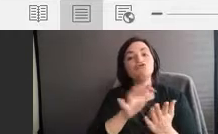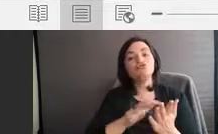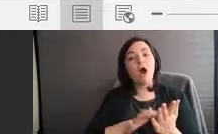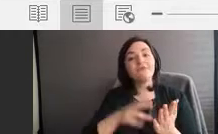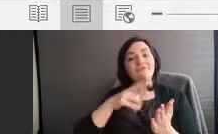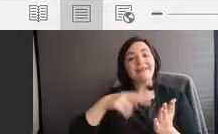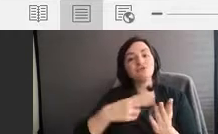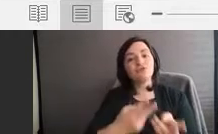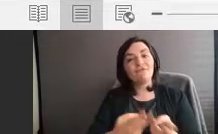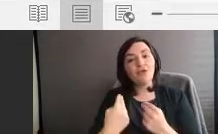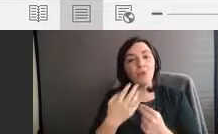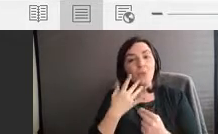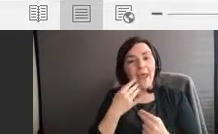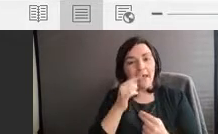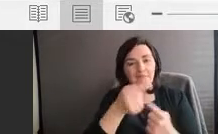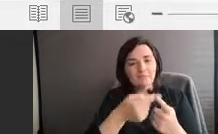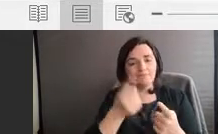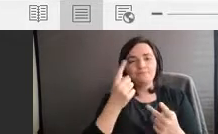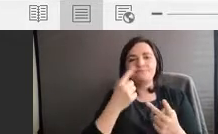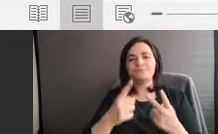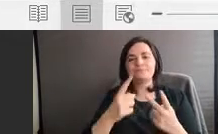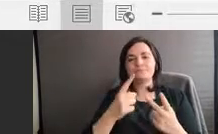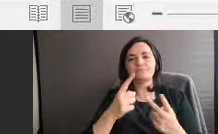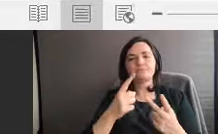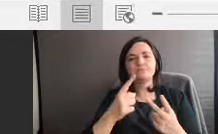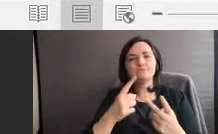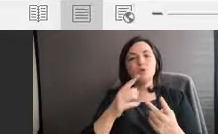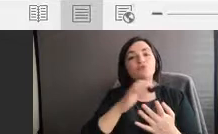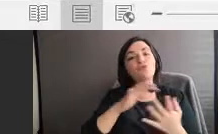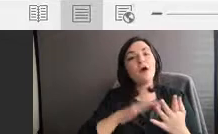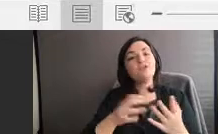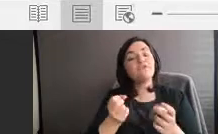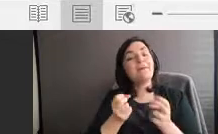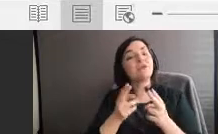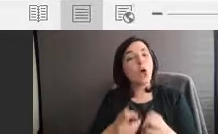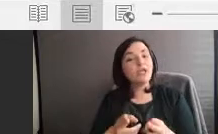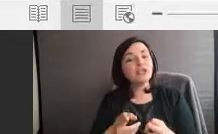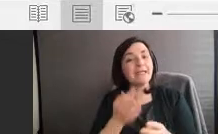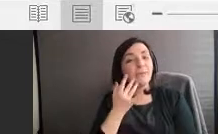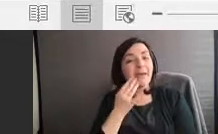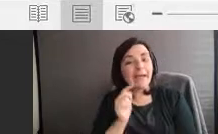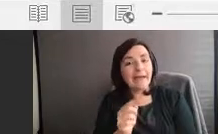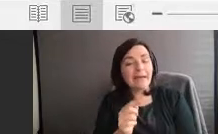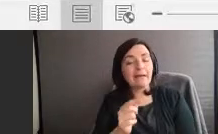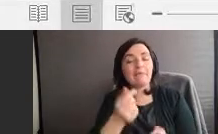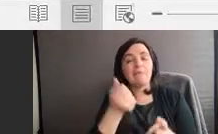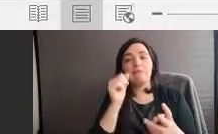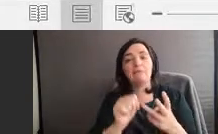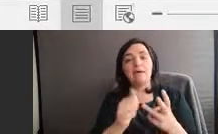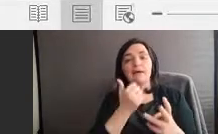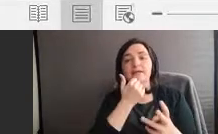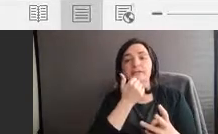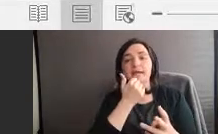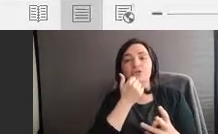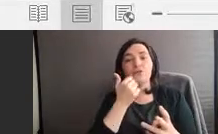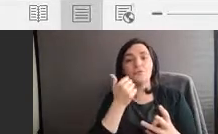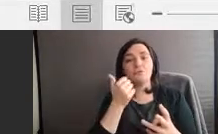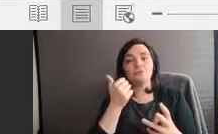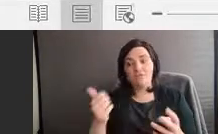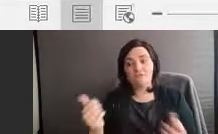review, propose a date for when you'll finish your draft of your methodology, a date when you'll finish your practical research.